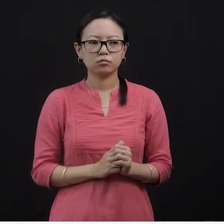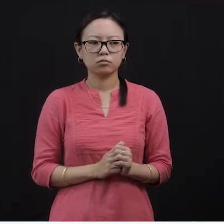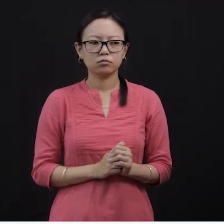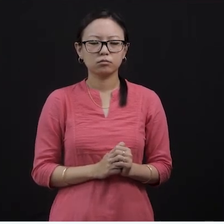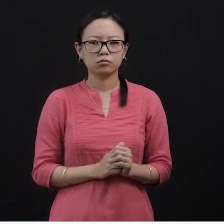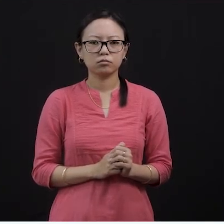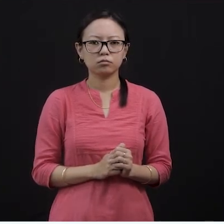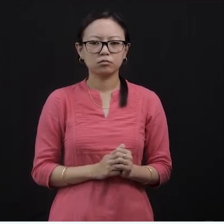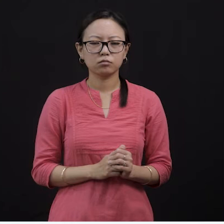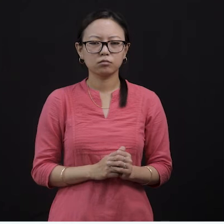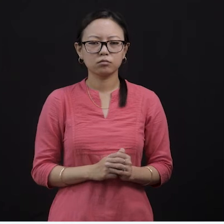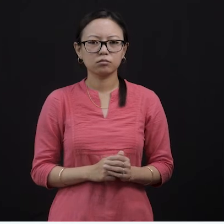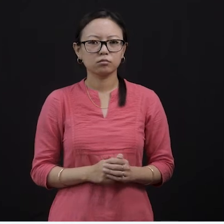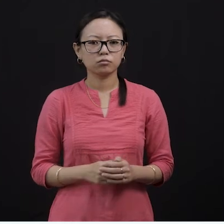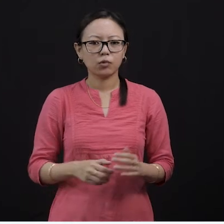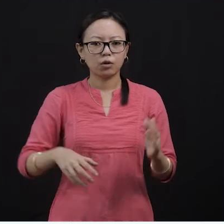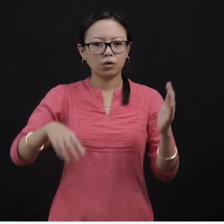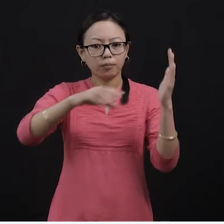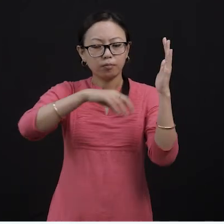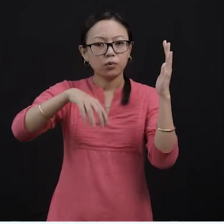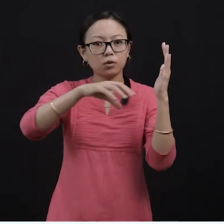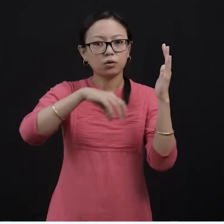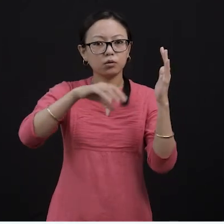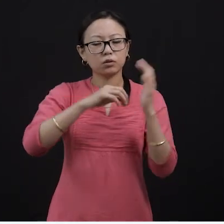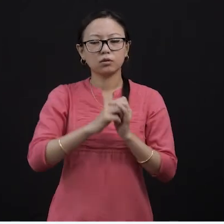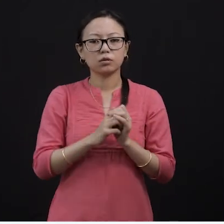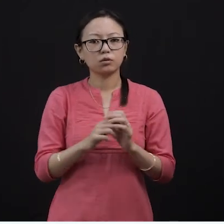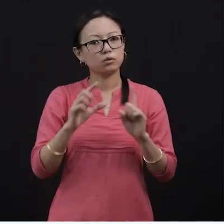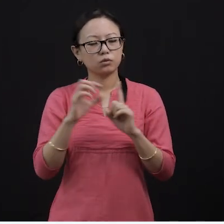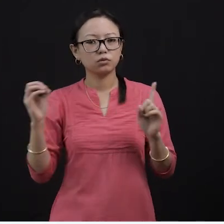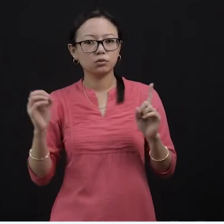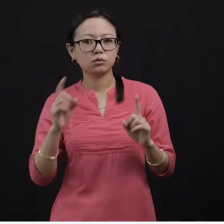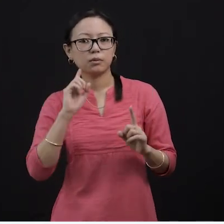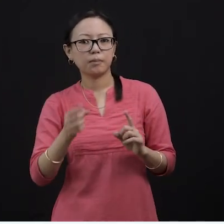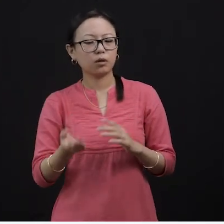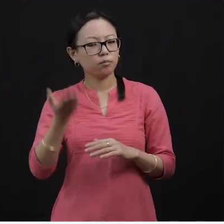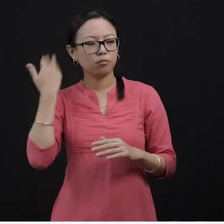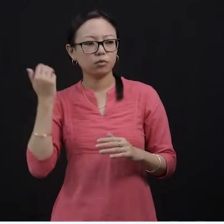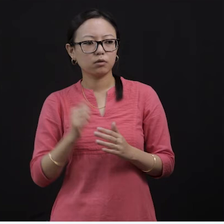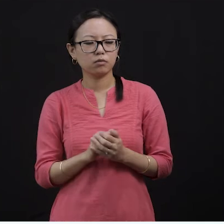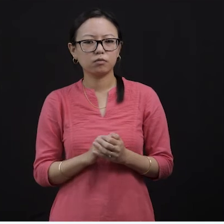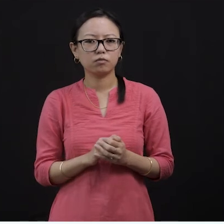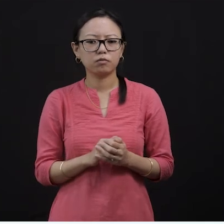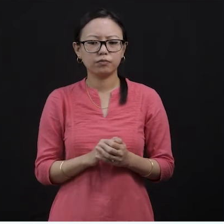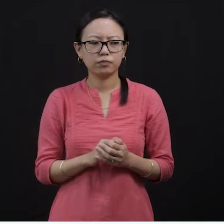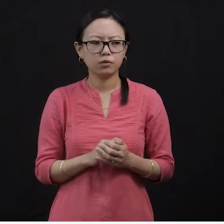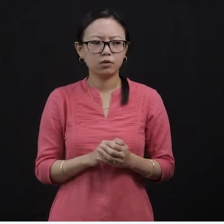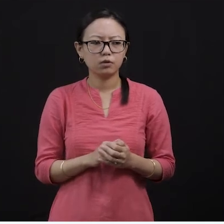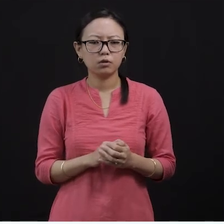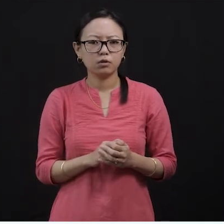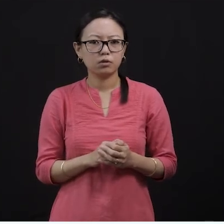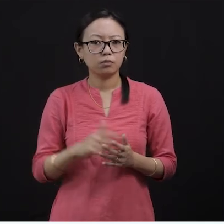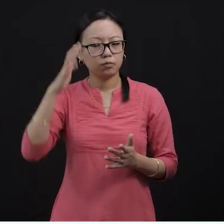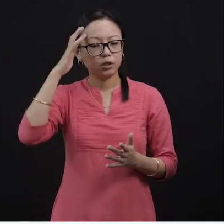rotate this magnet, okay? But before you rotate, just mark the initial position. Okay, our initial position is north is here